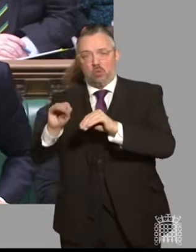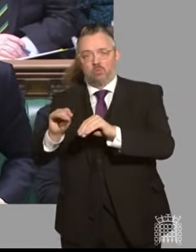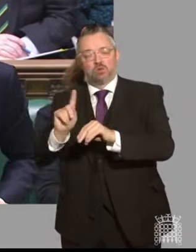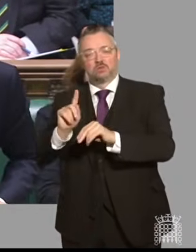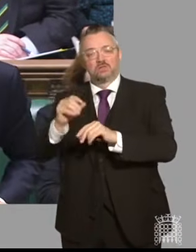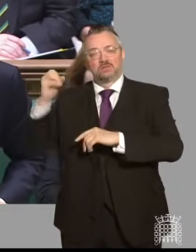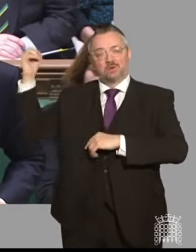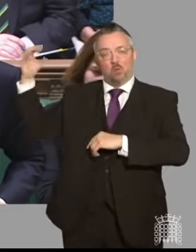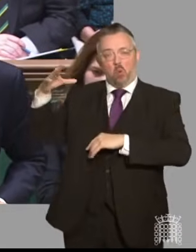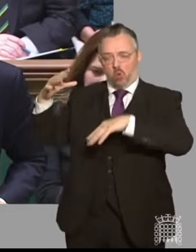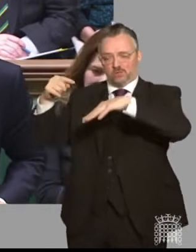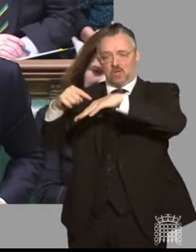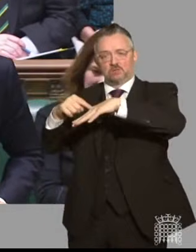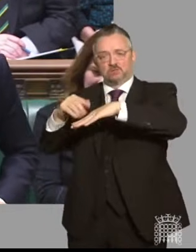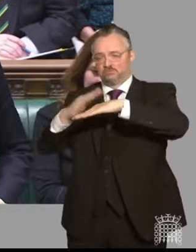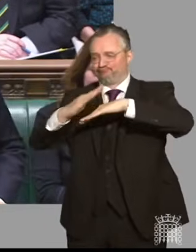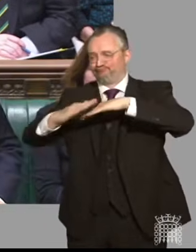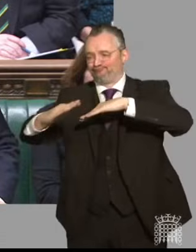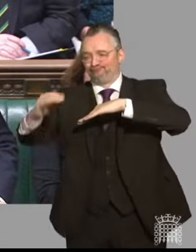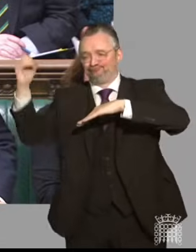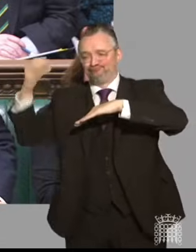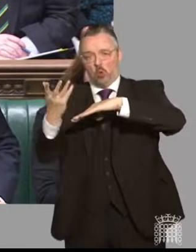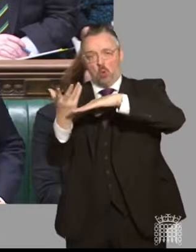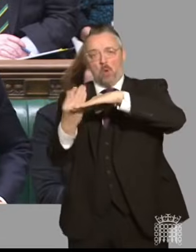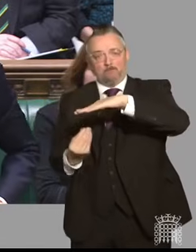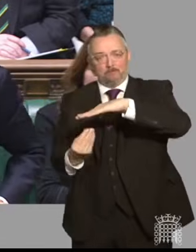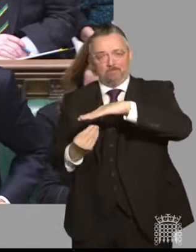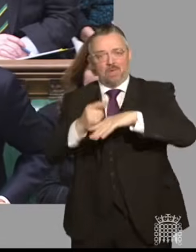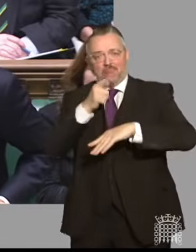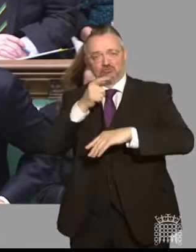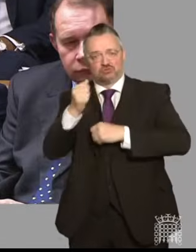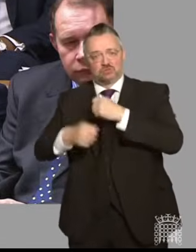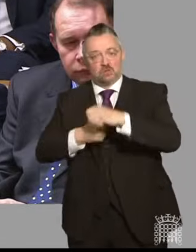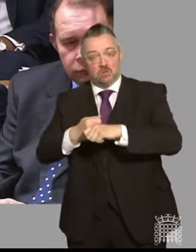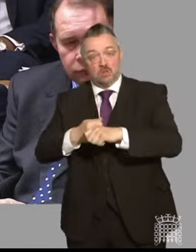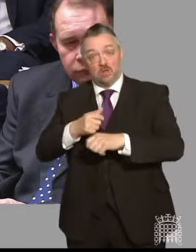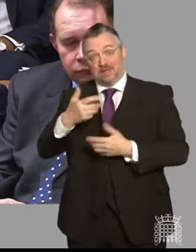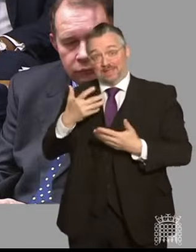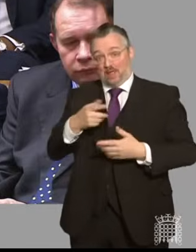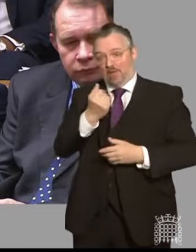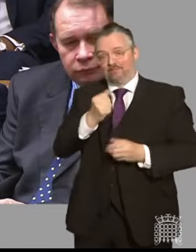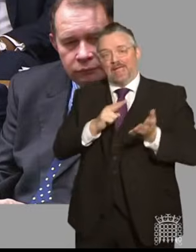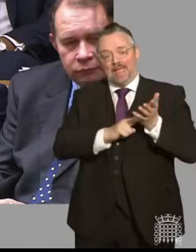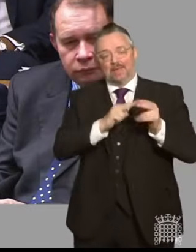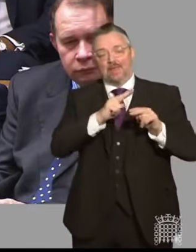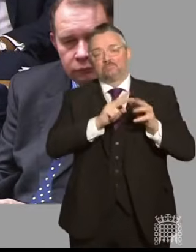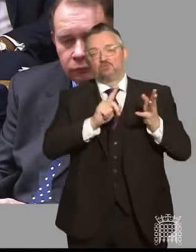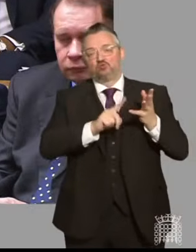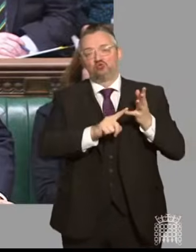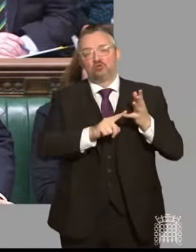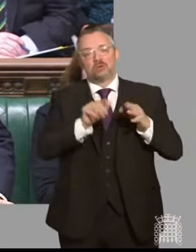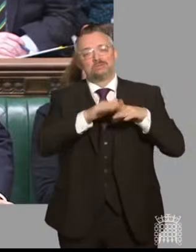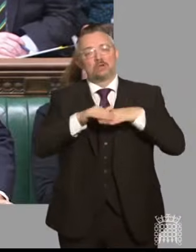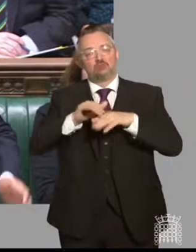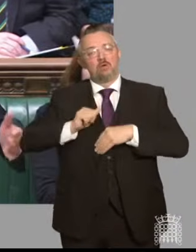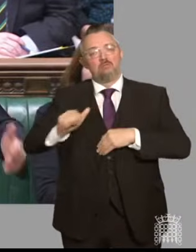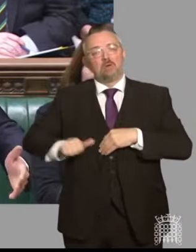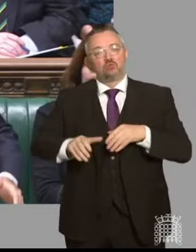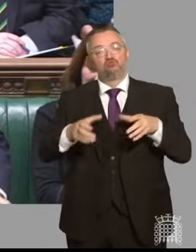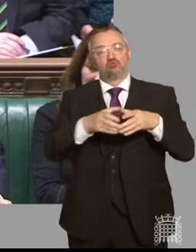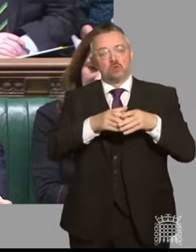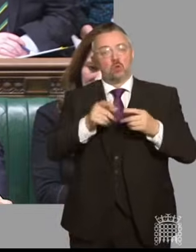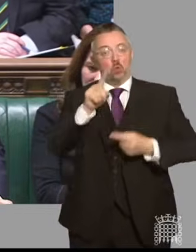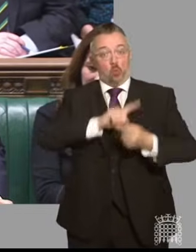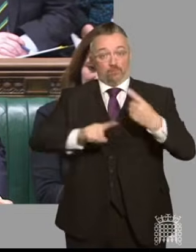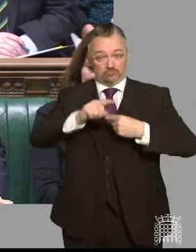announcements this week at the NFU conference demonstrate our support to increase our country's food security, backing farmers with more funding,